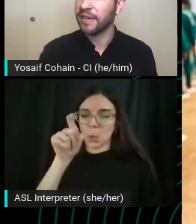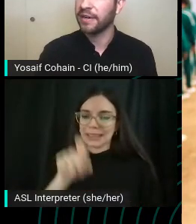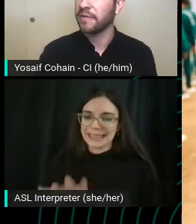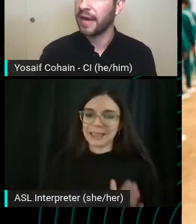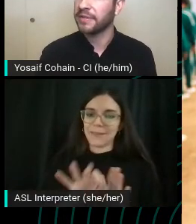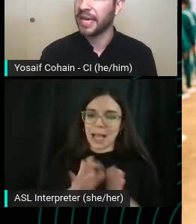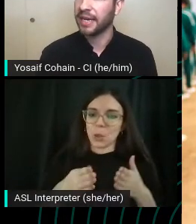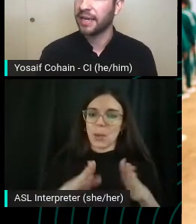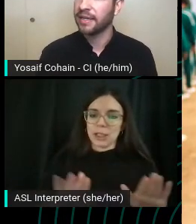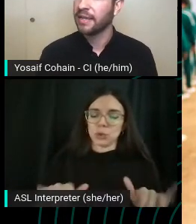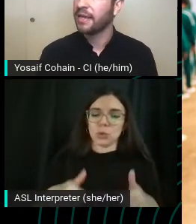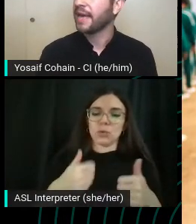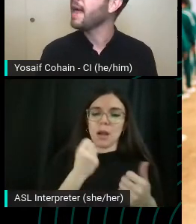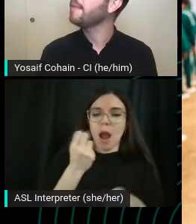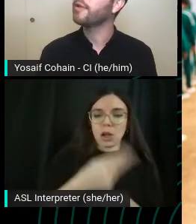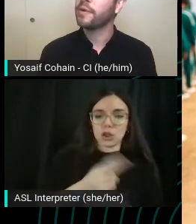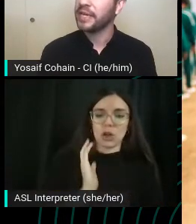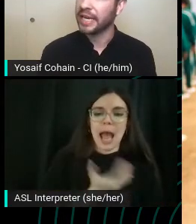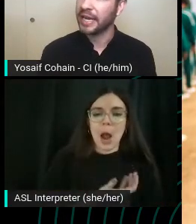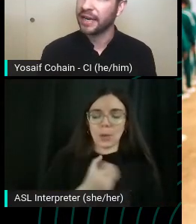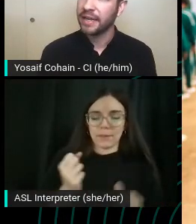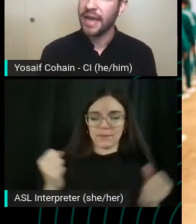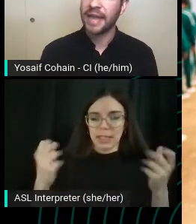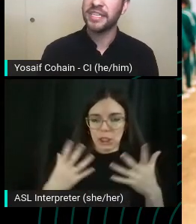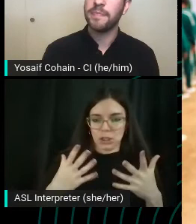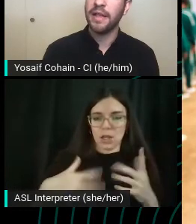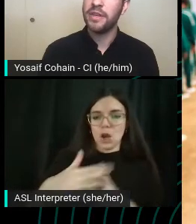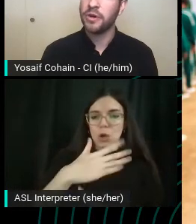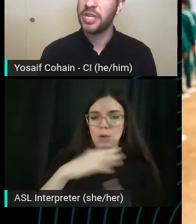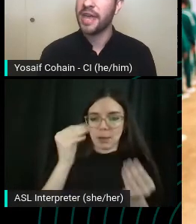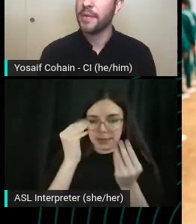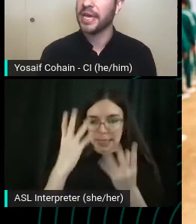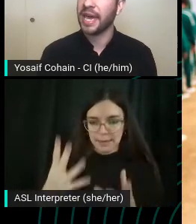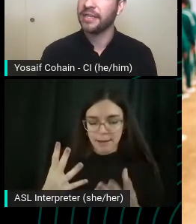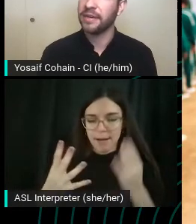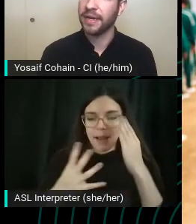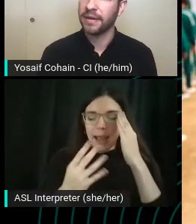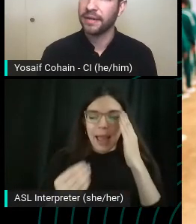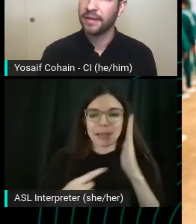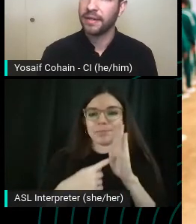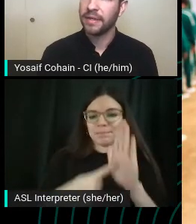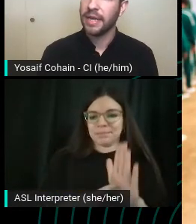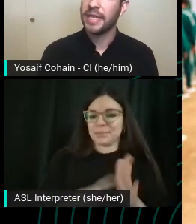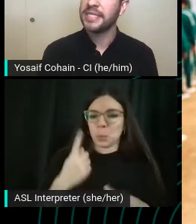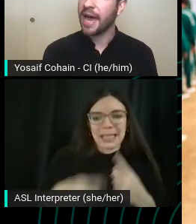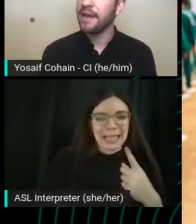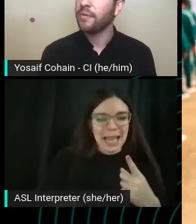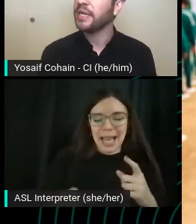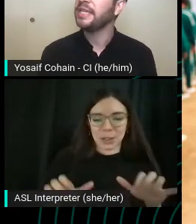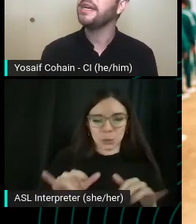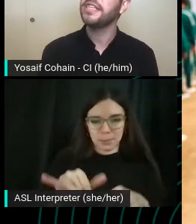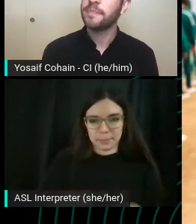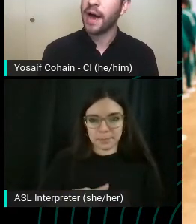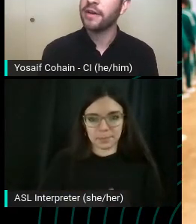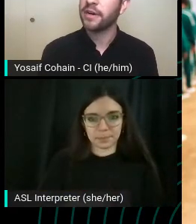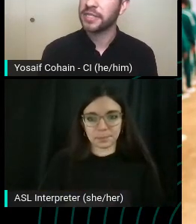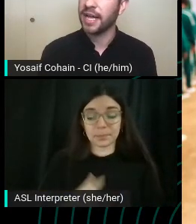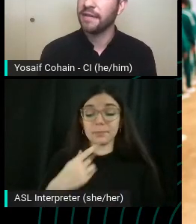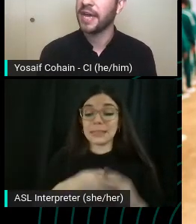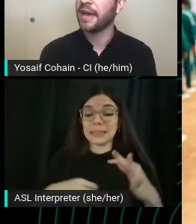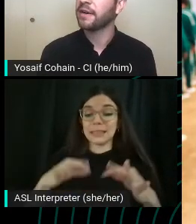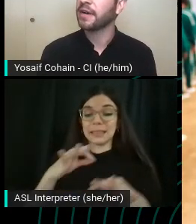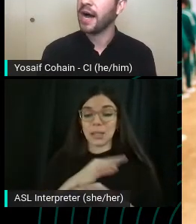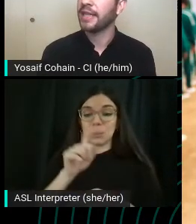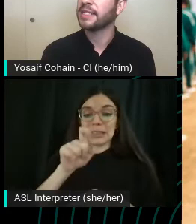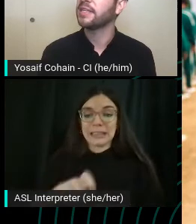our fear around data, get help where we need it, and dispel the notion that we can't do it. Instead, we need to inspire